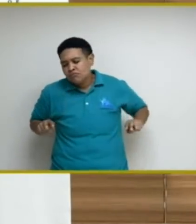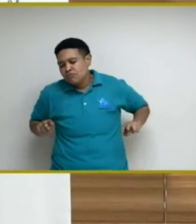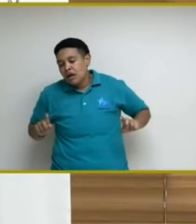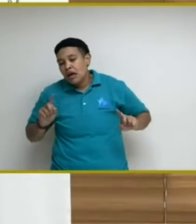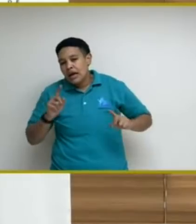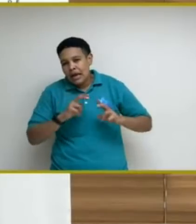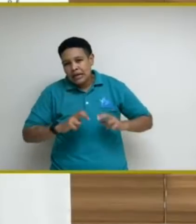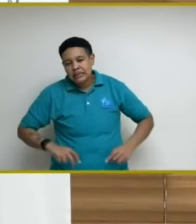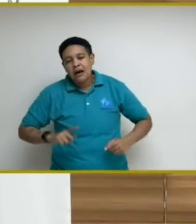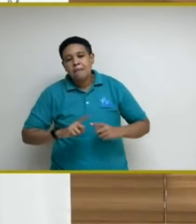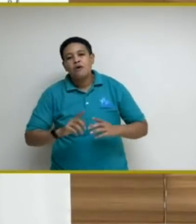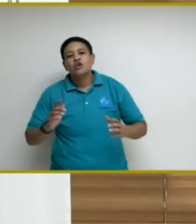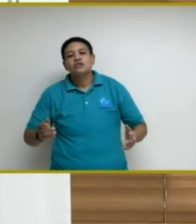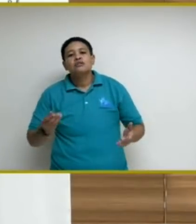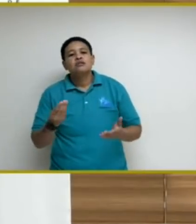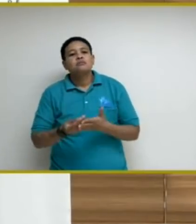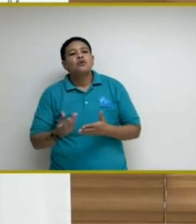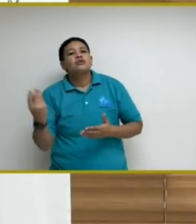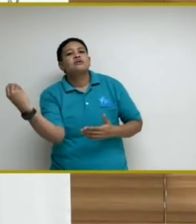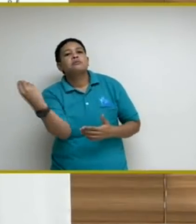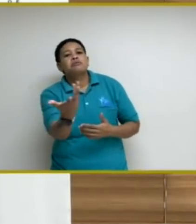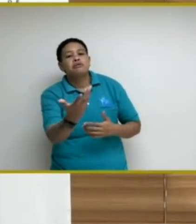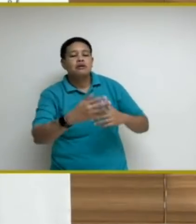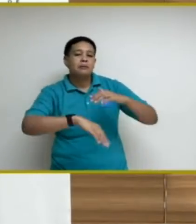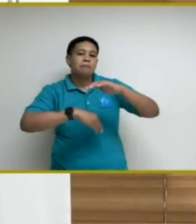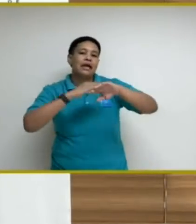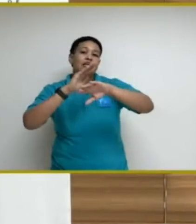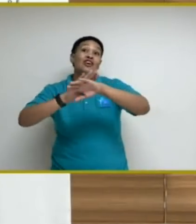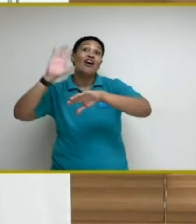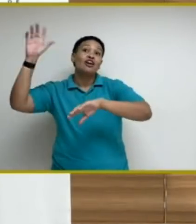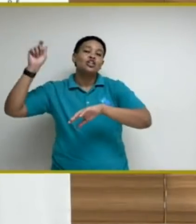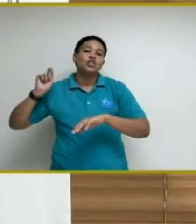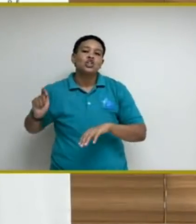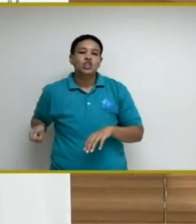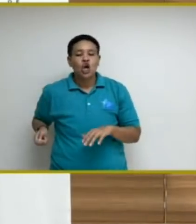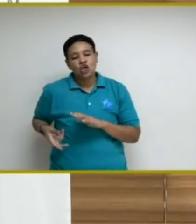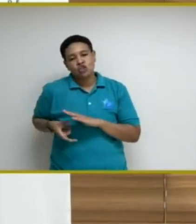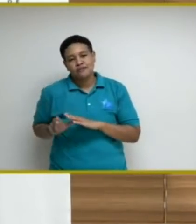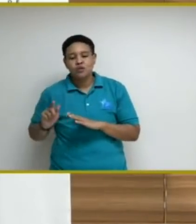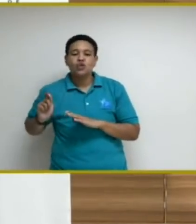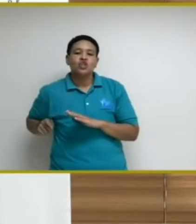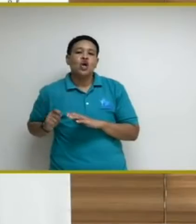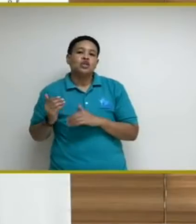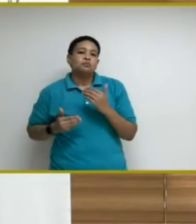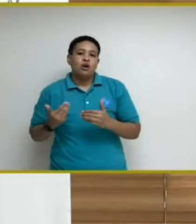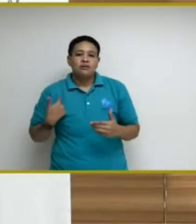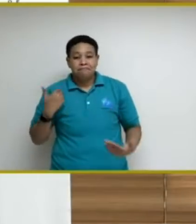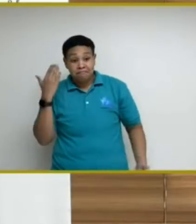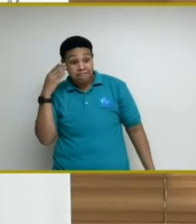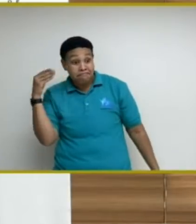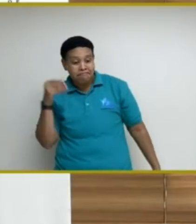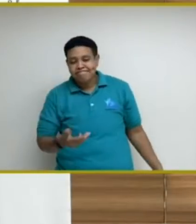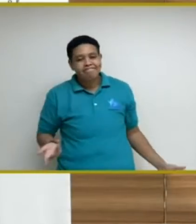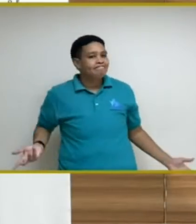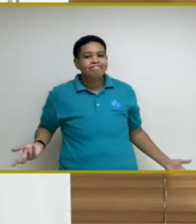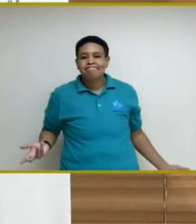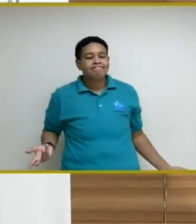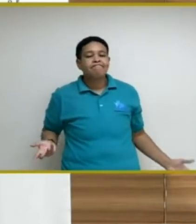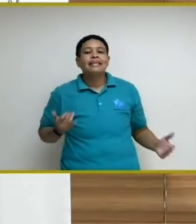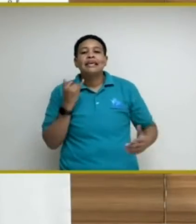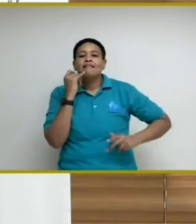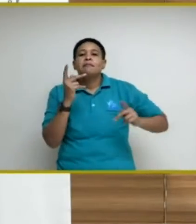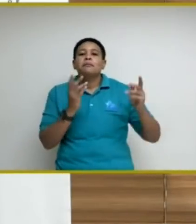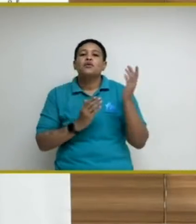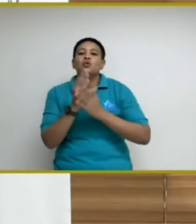of compensation based out of that normal process of persons going through the legal